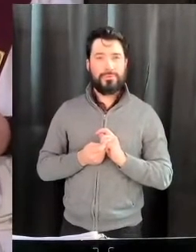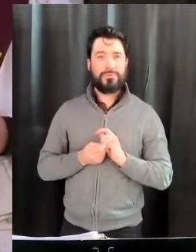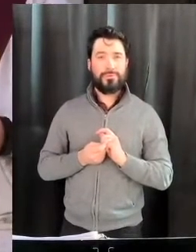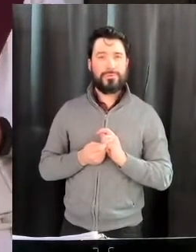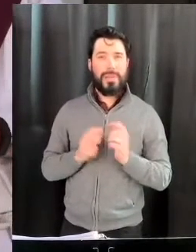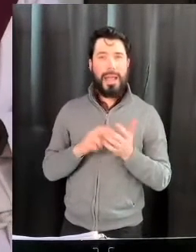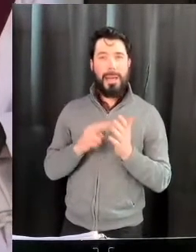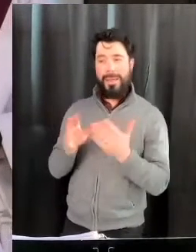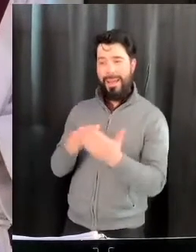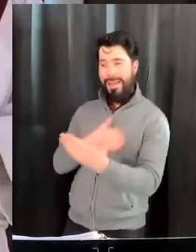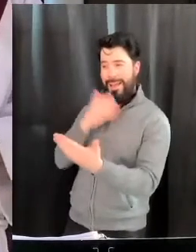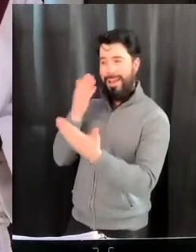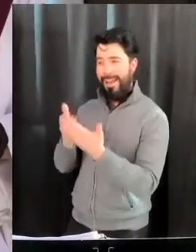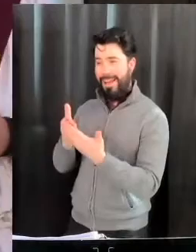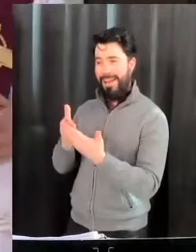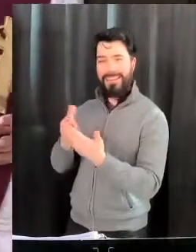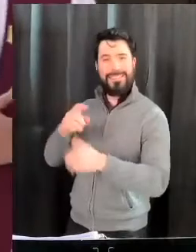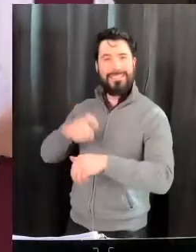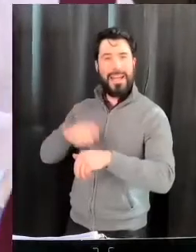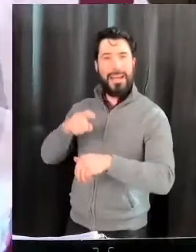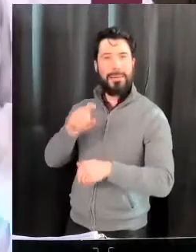Easter.